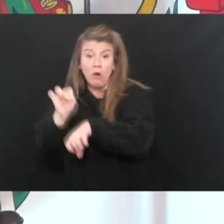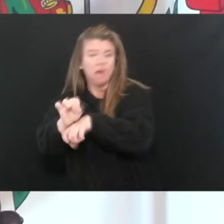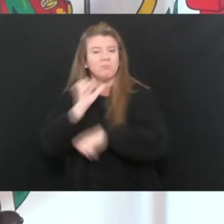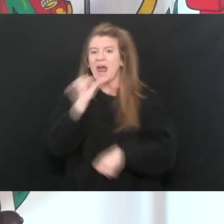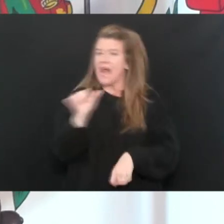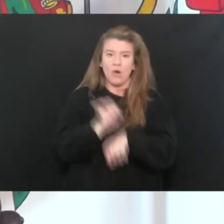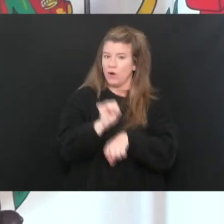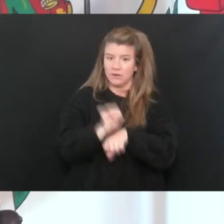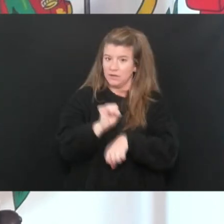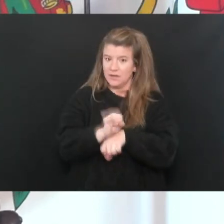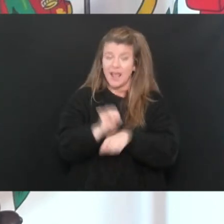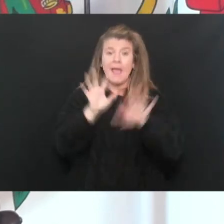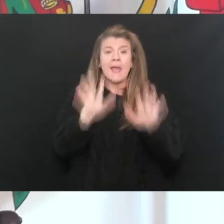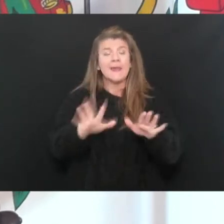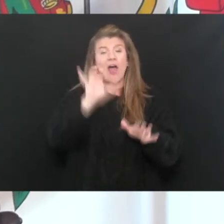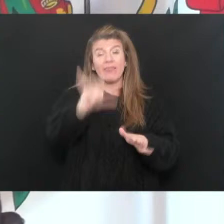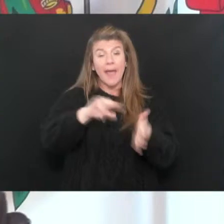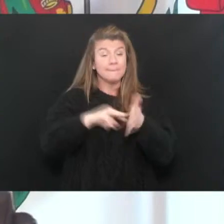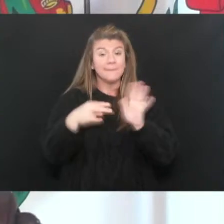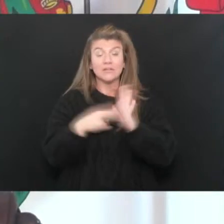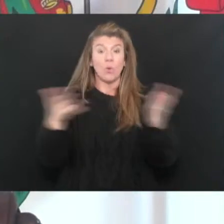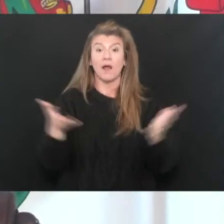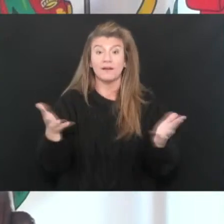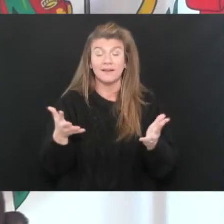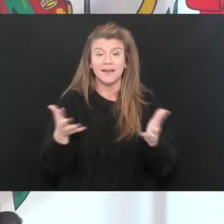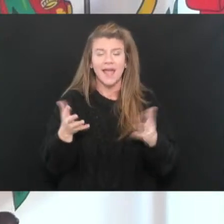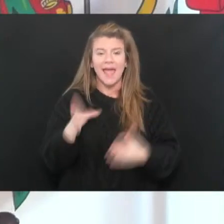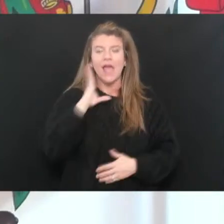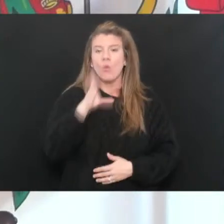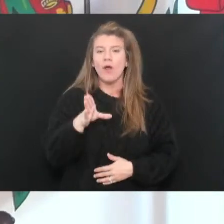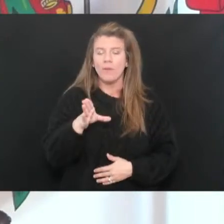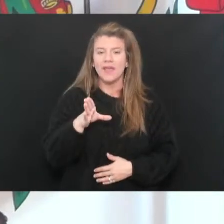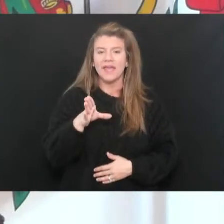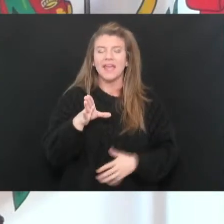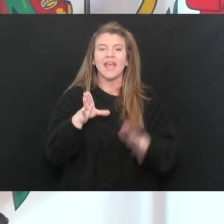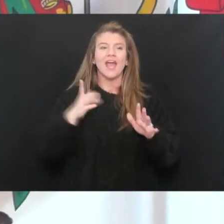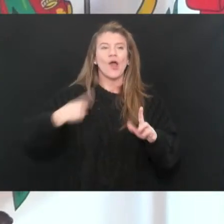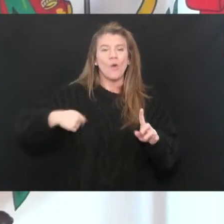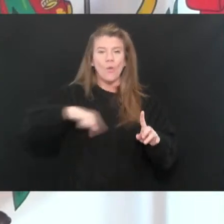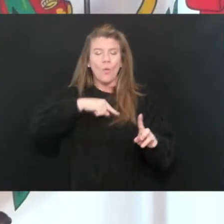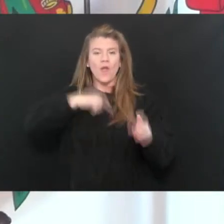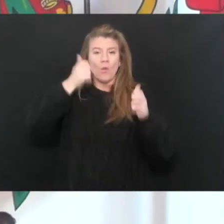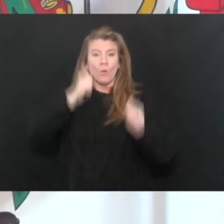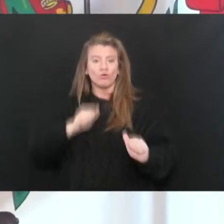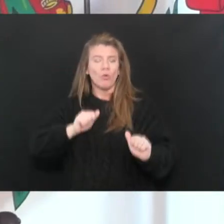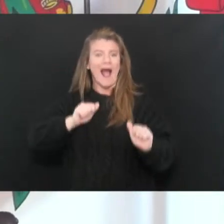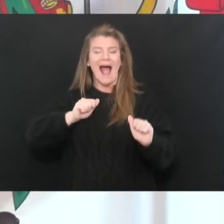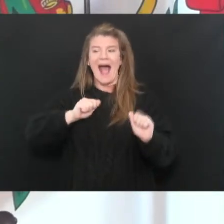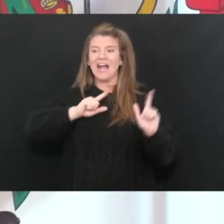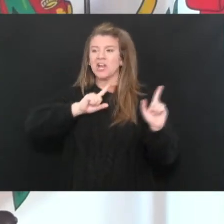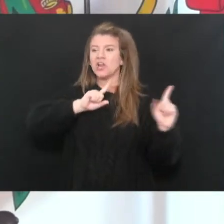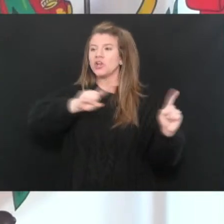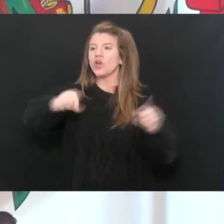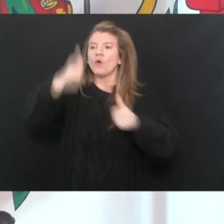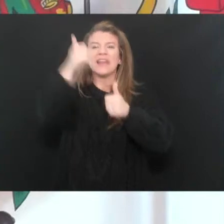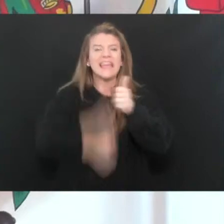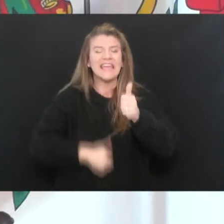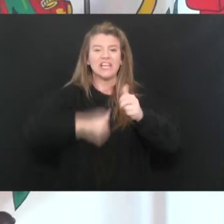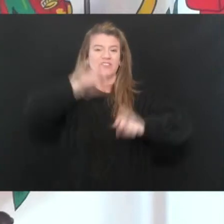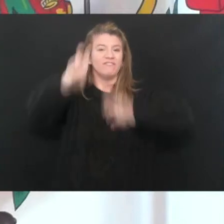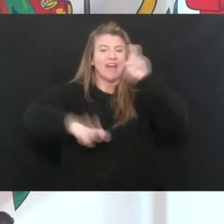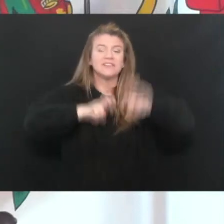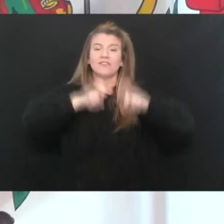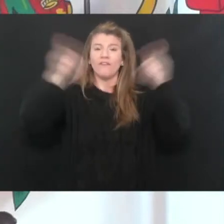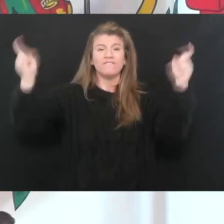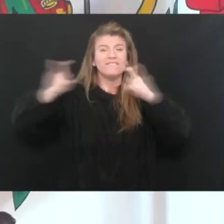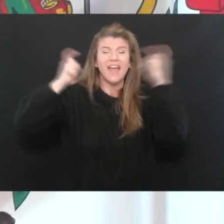work. Now, what that'll be is it will be that we'll try to be at every fair and festival. We'll try to